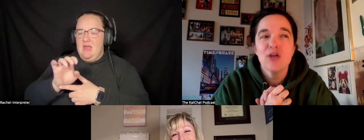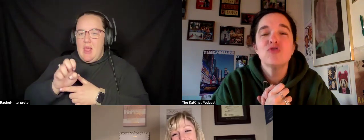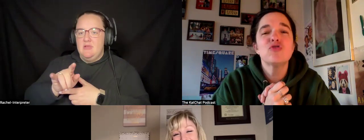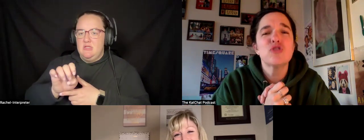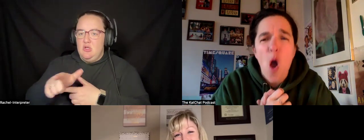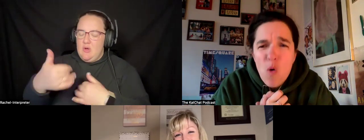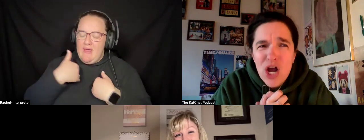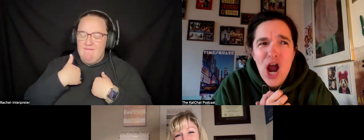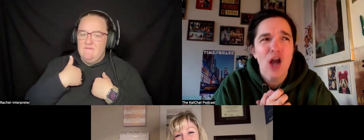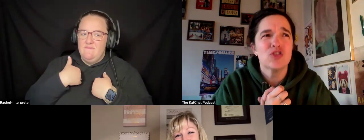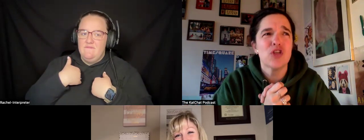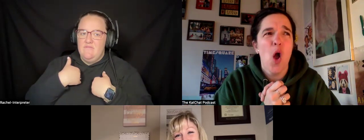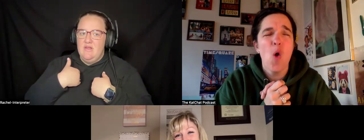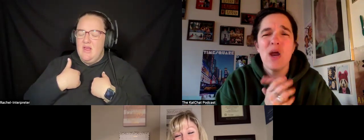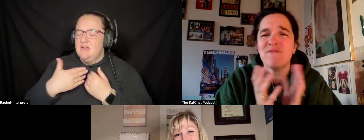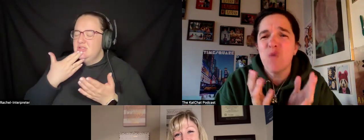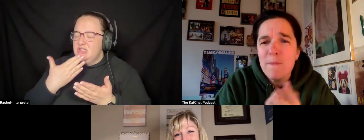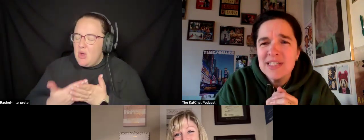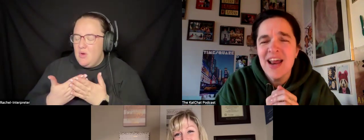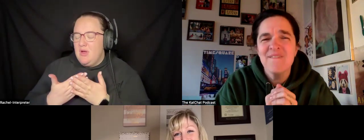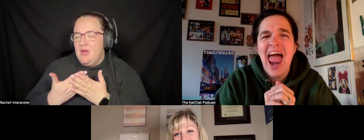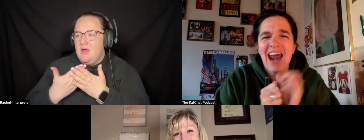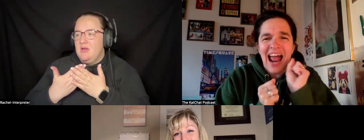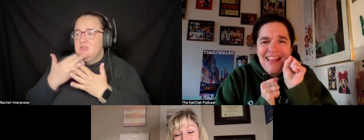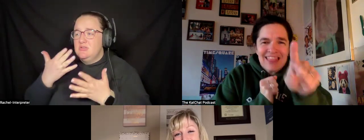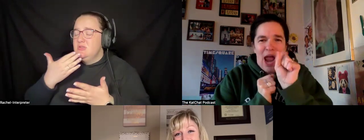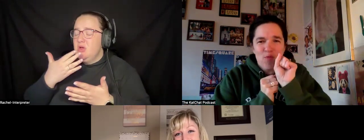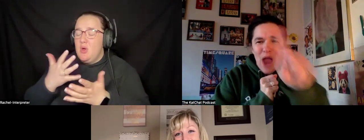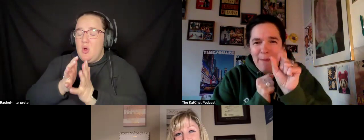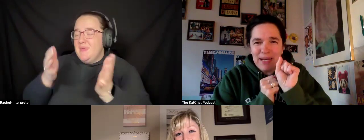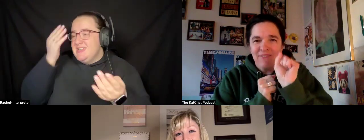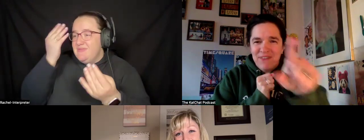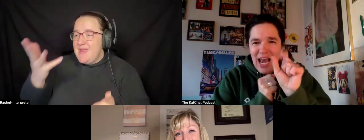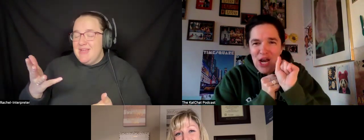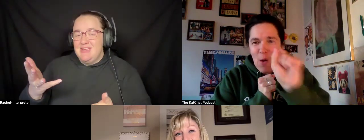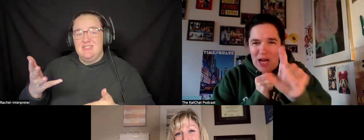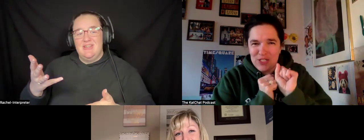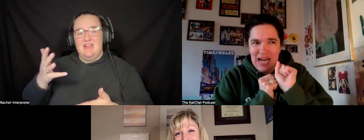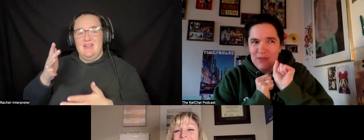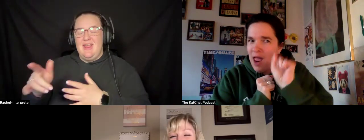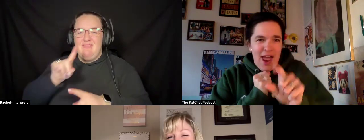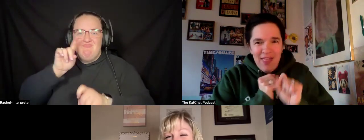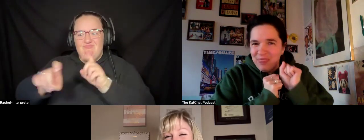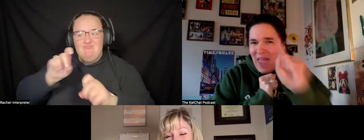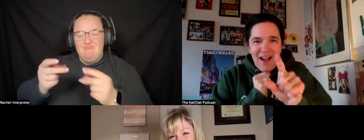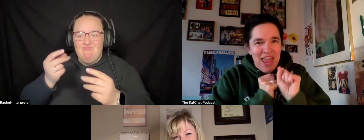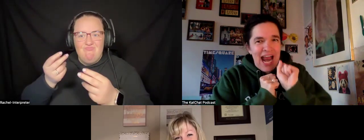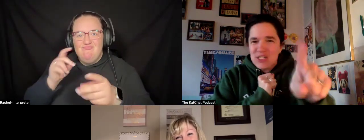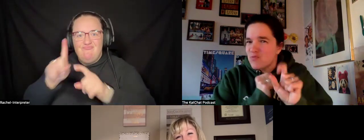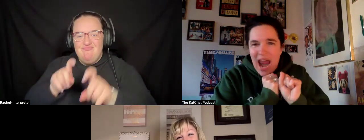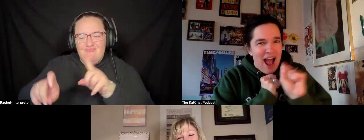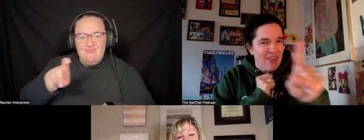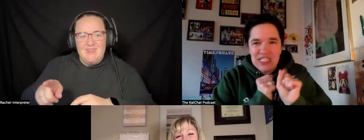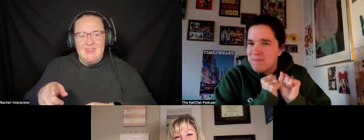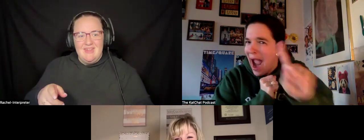was so good, so informative, and I like that rapid fire questions. I was like, think of the